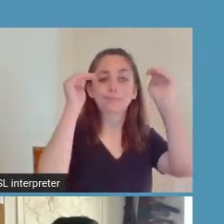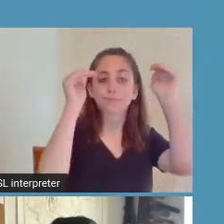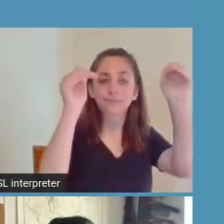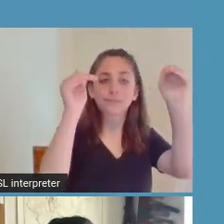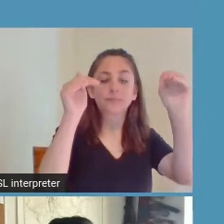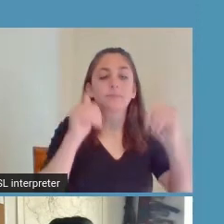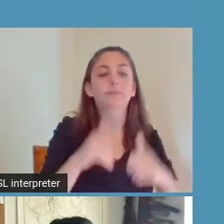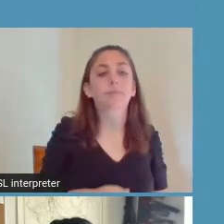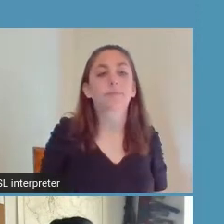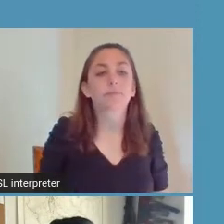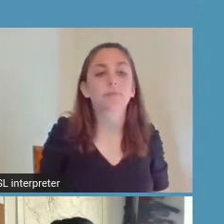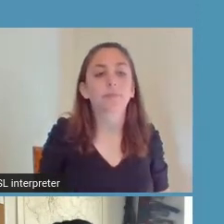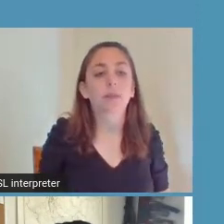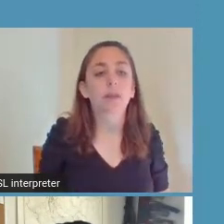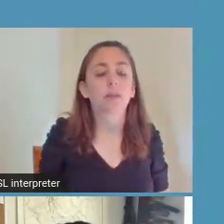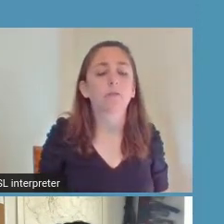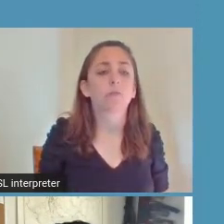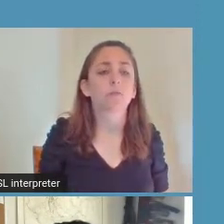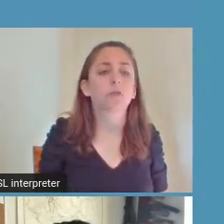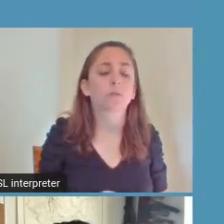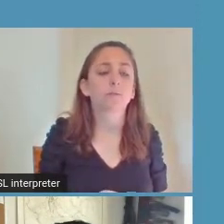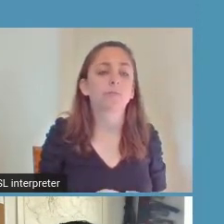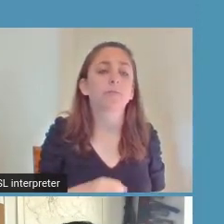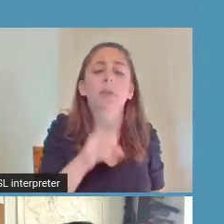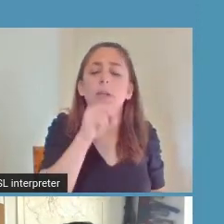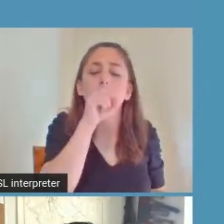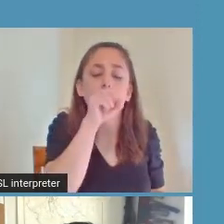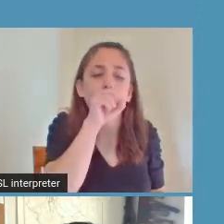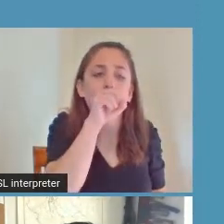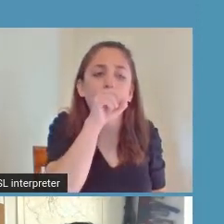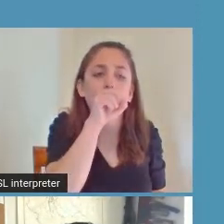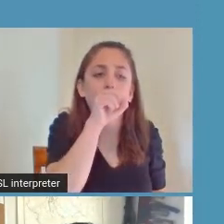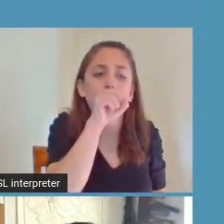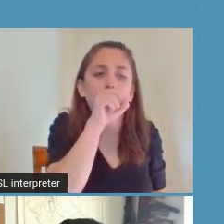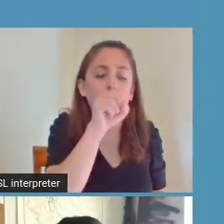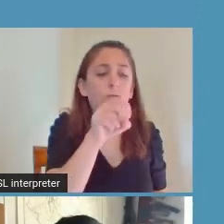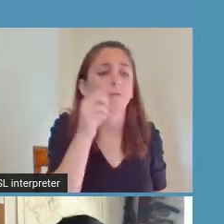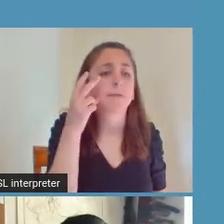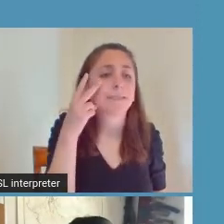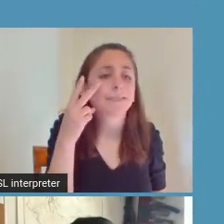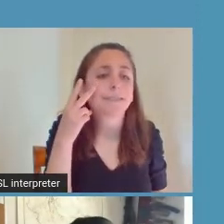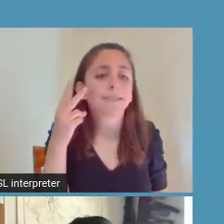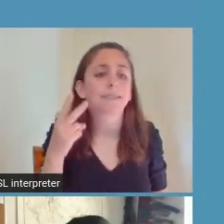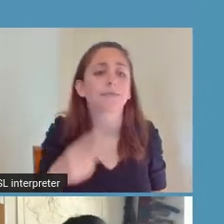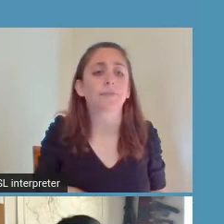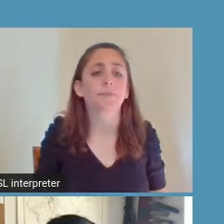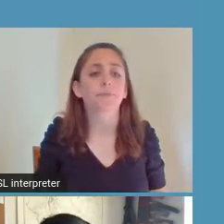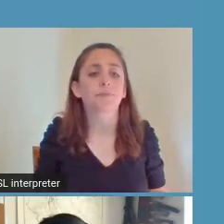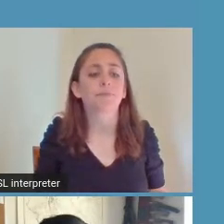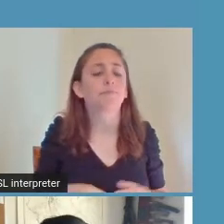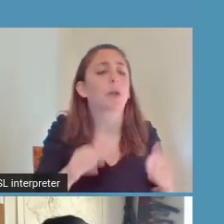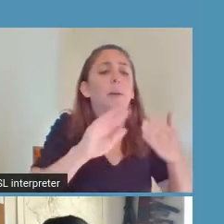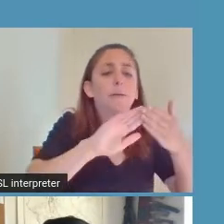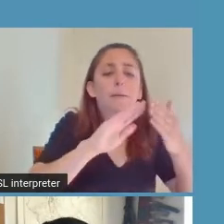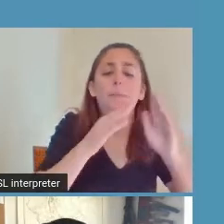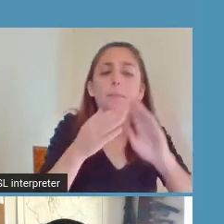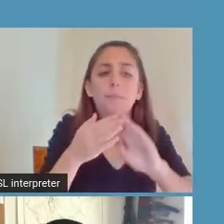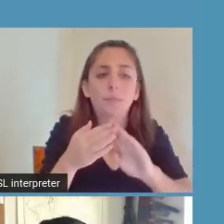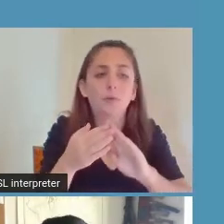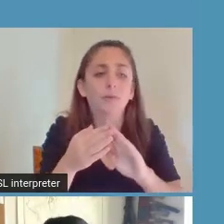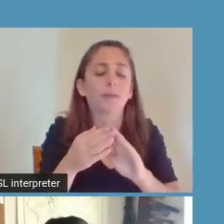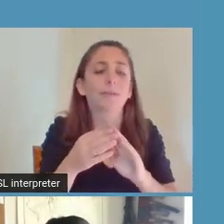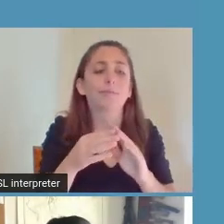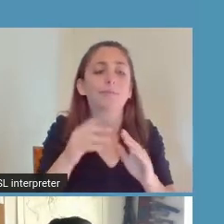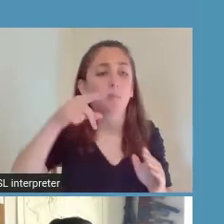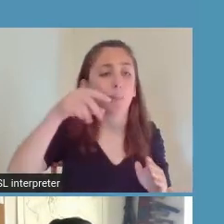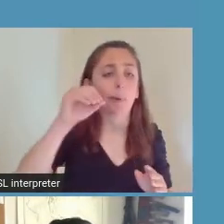And so I would just really love to have to see that there is a whole community of